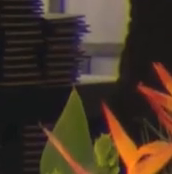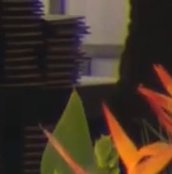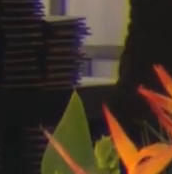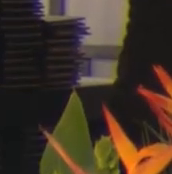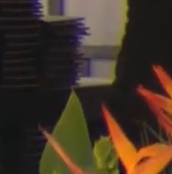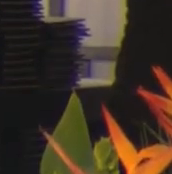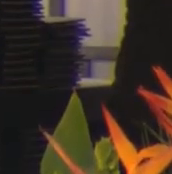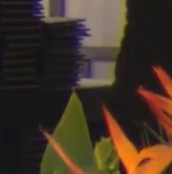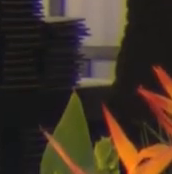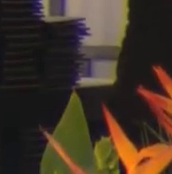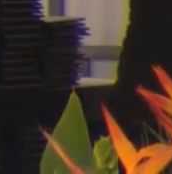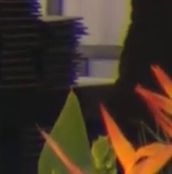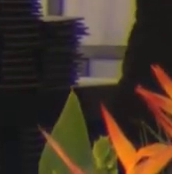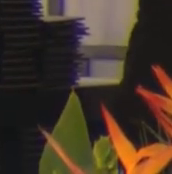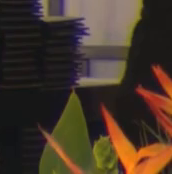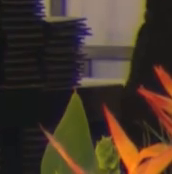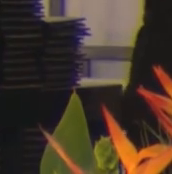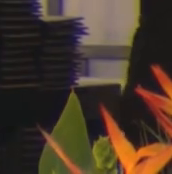Arturo Javier Moreno.